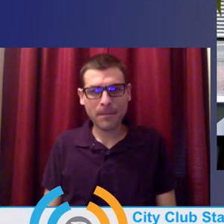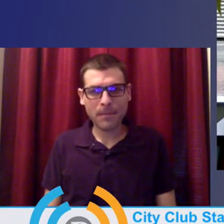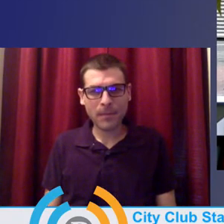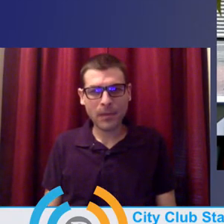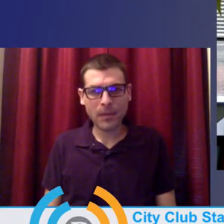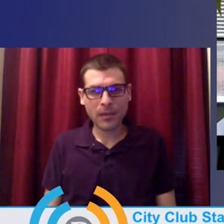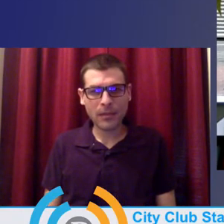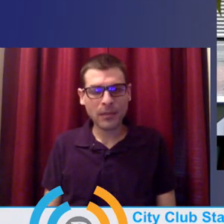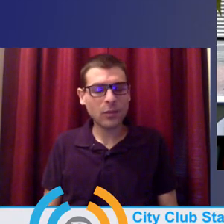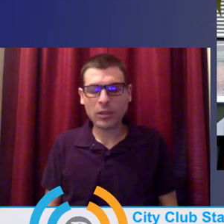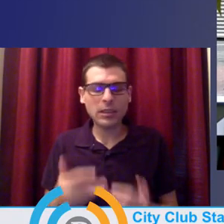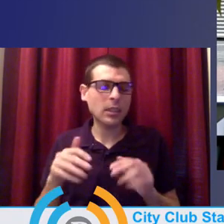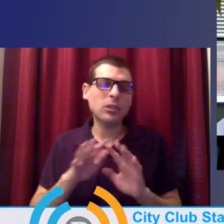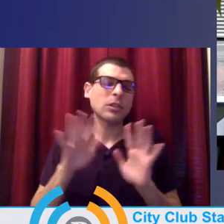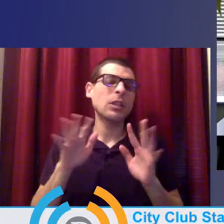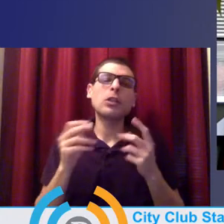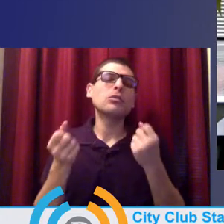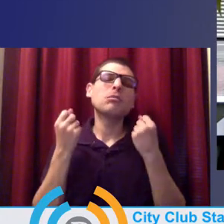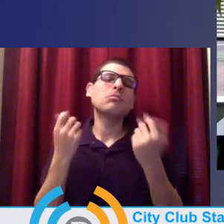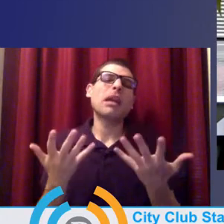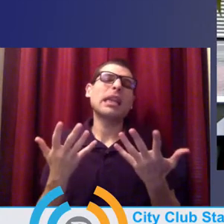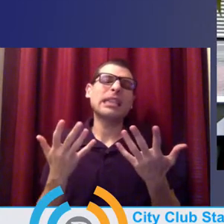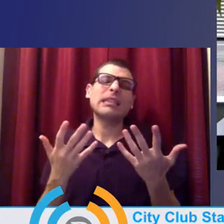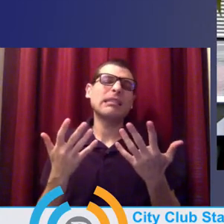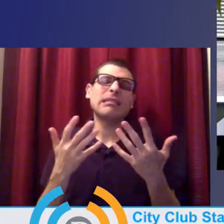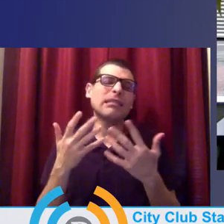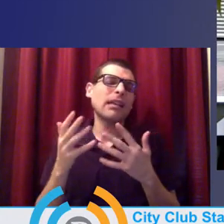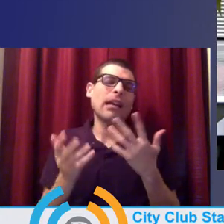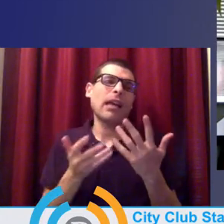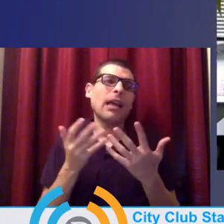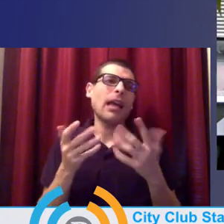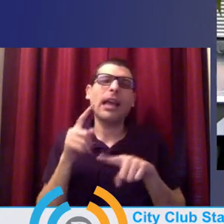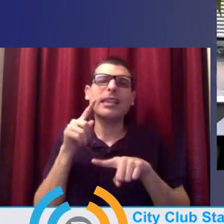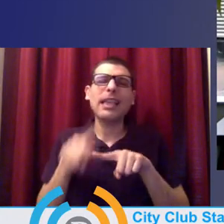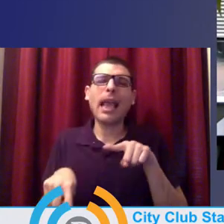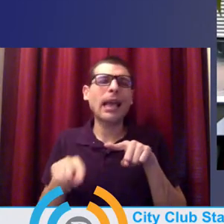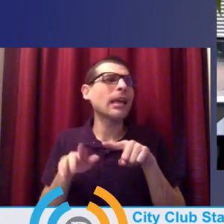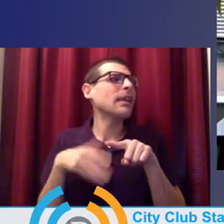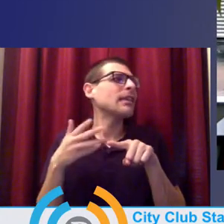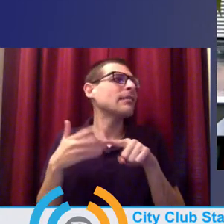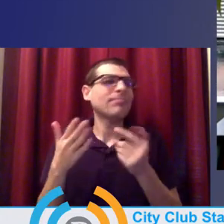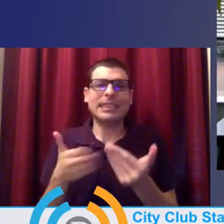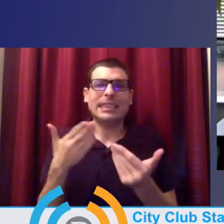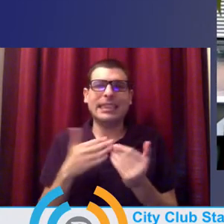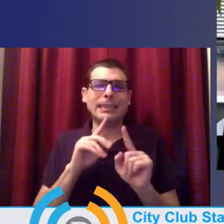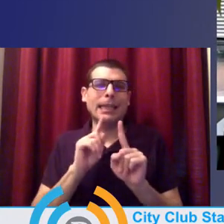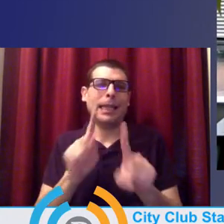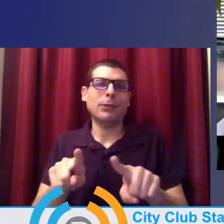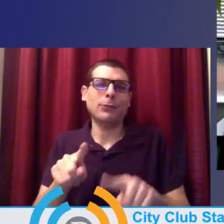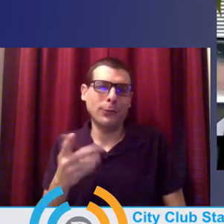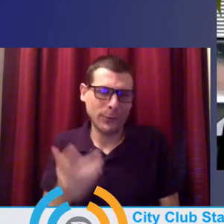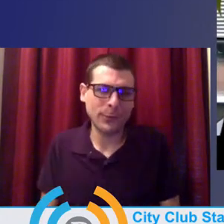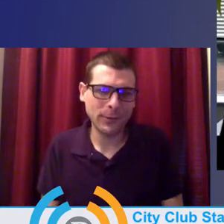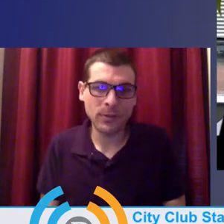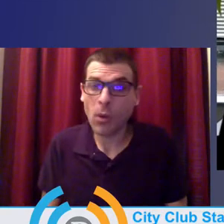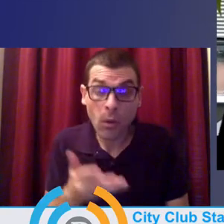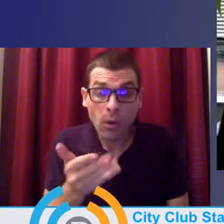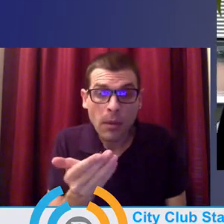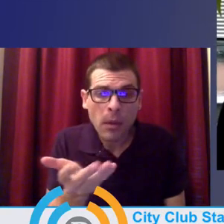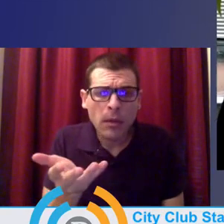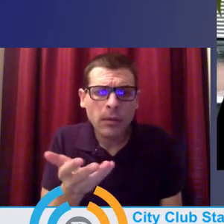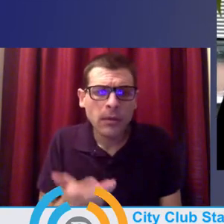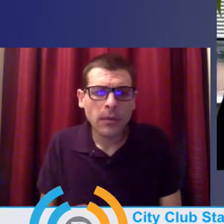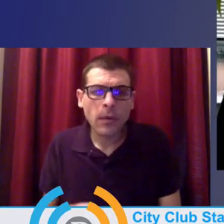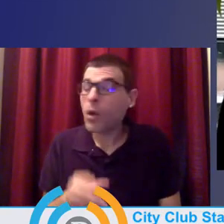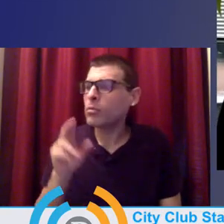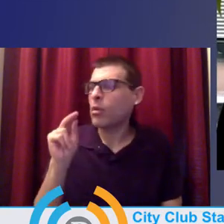There's so many elements to this question as well. We also run. Yeah, go ahead. Sorry. Keep